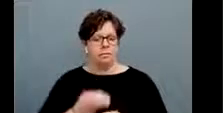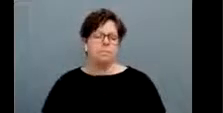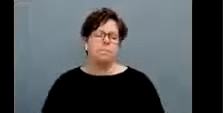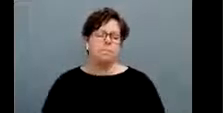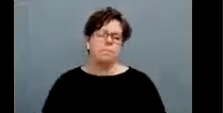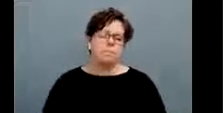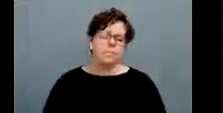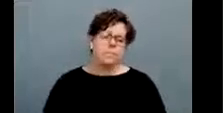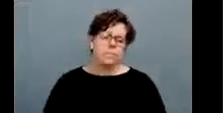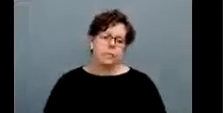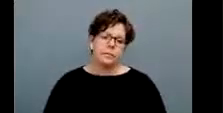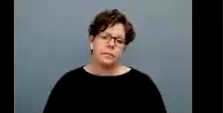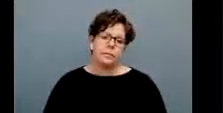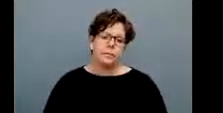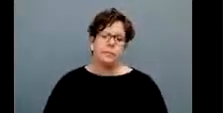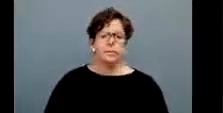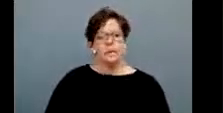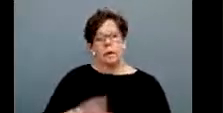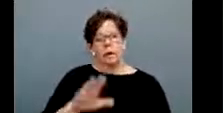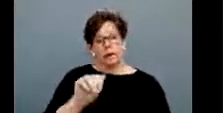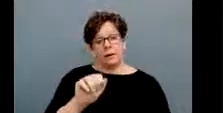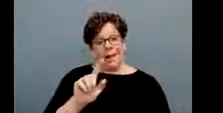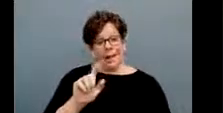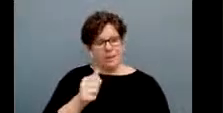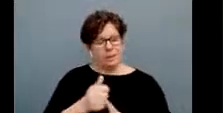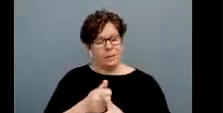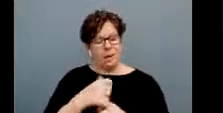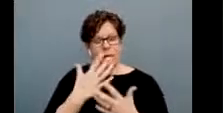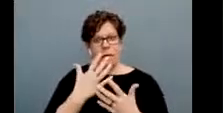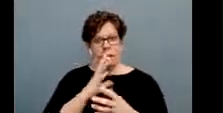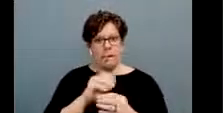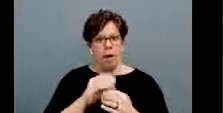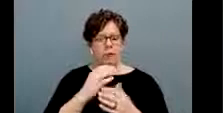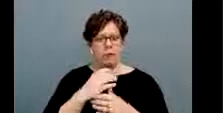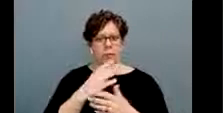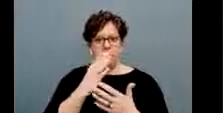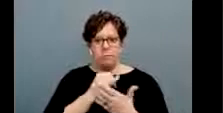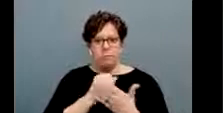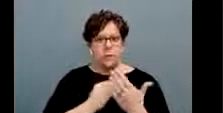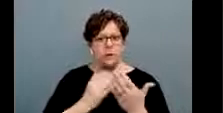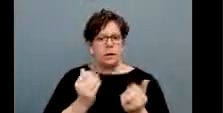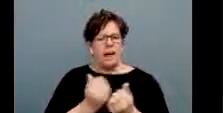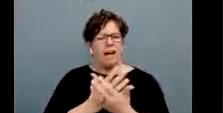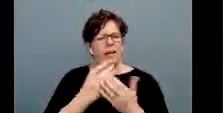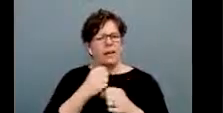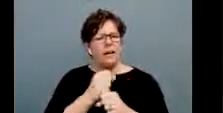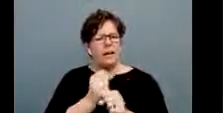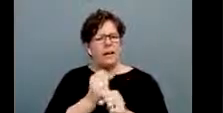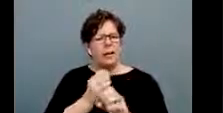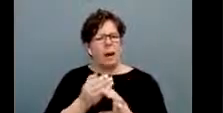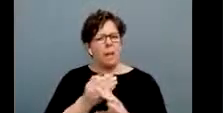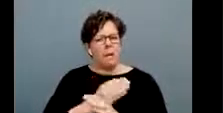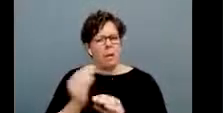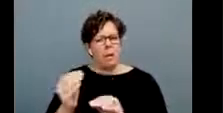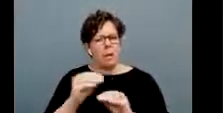So while Castle spent his life making artwork, almost all of what he created before moving to the Boise property was lost as the